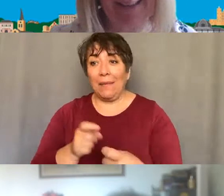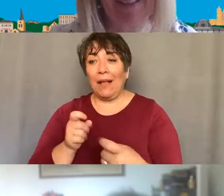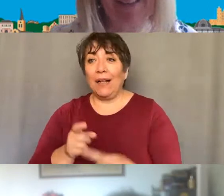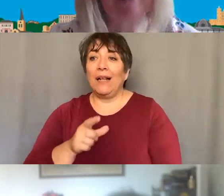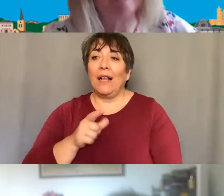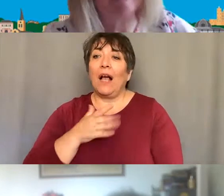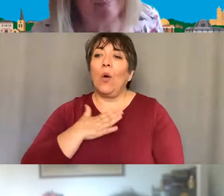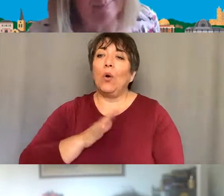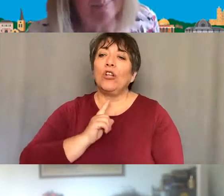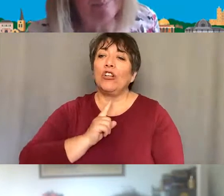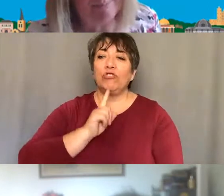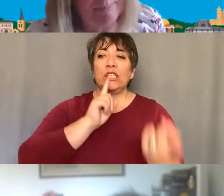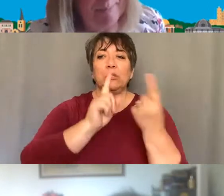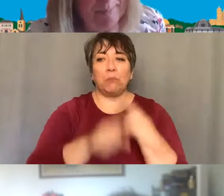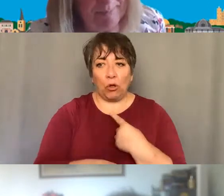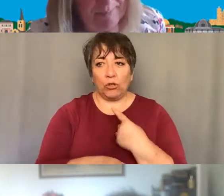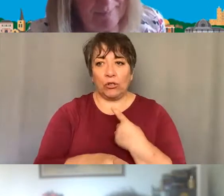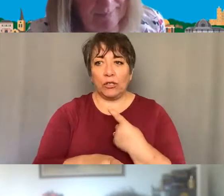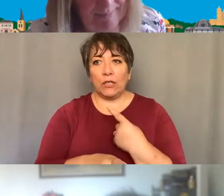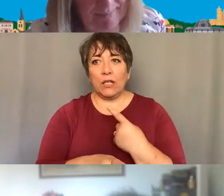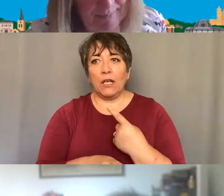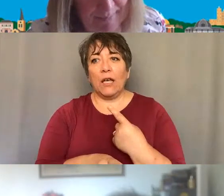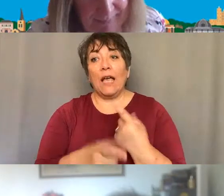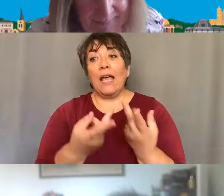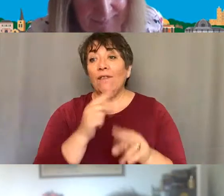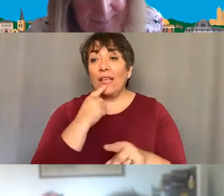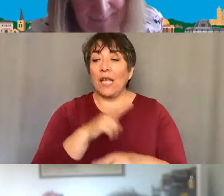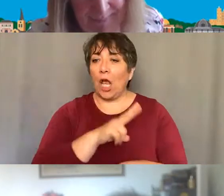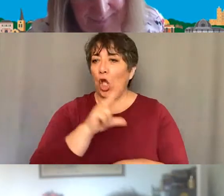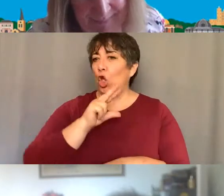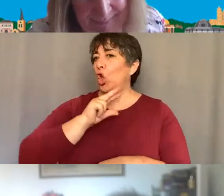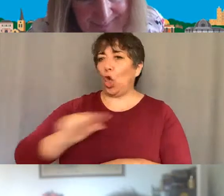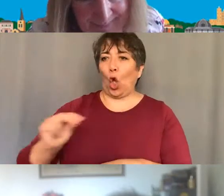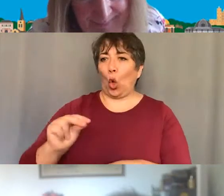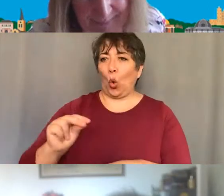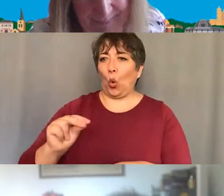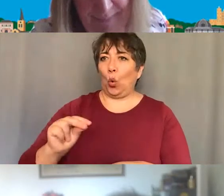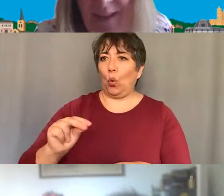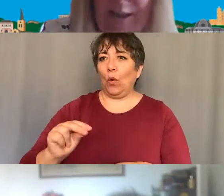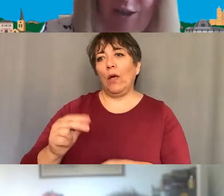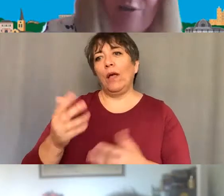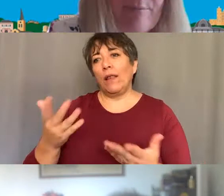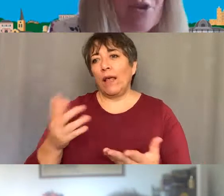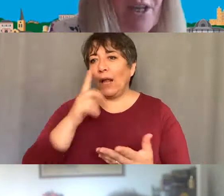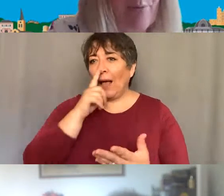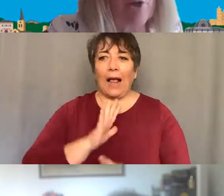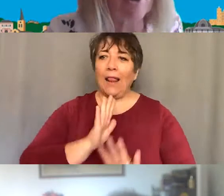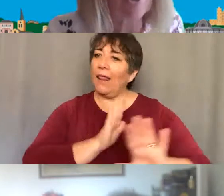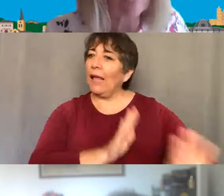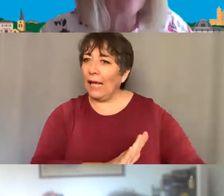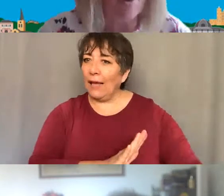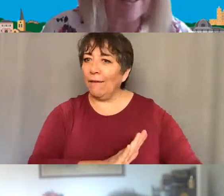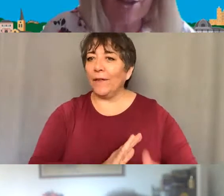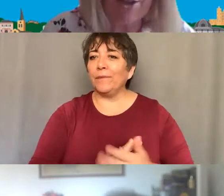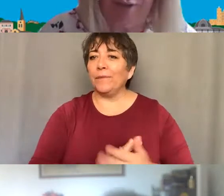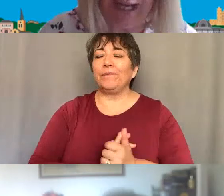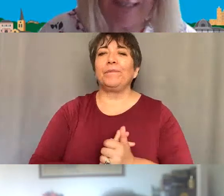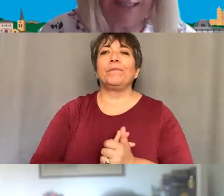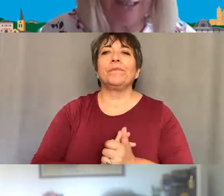that surgery wants to join or not. And if they don't, then we will obviously move on to other surgeries who may want to. Thank you very much. Now we've got